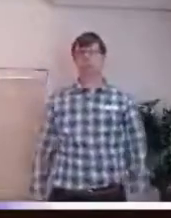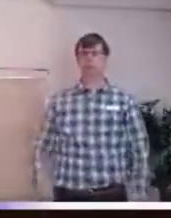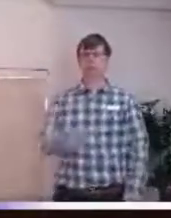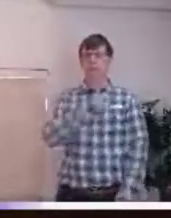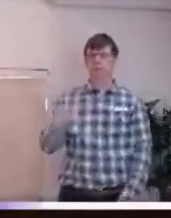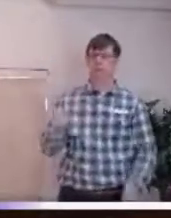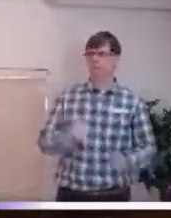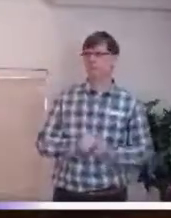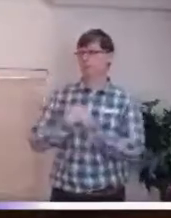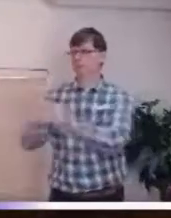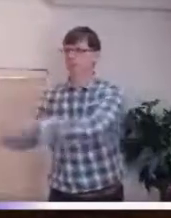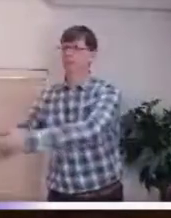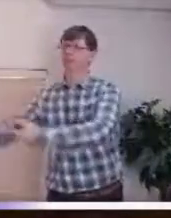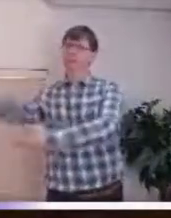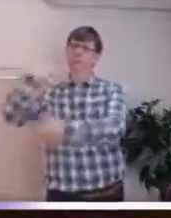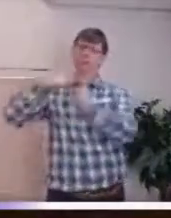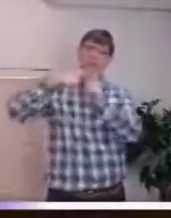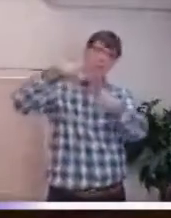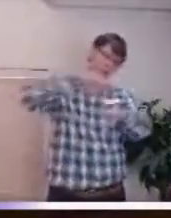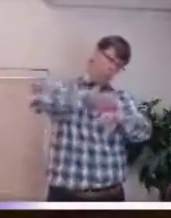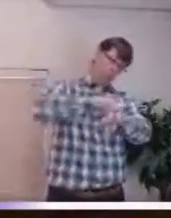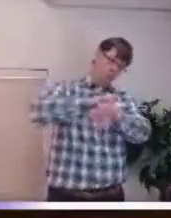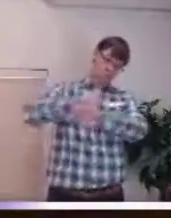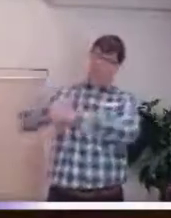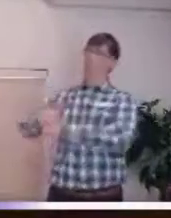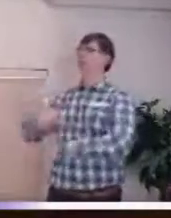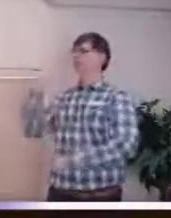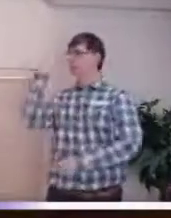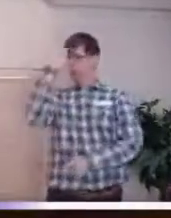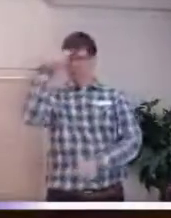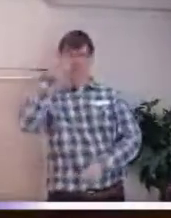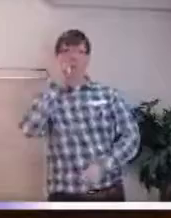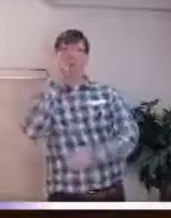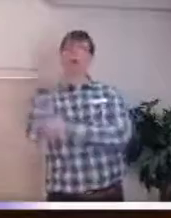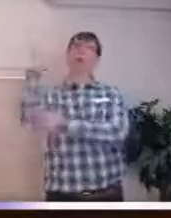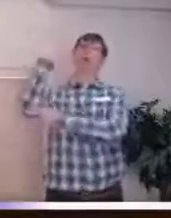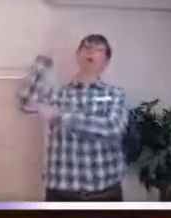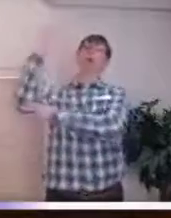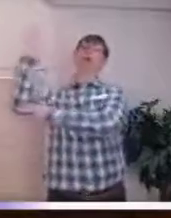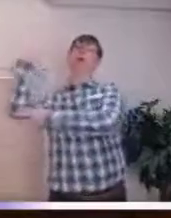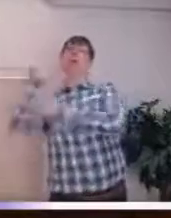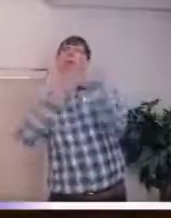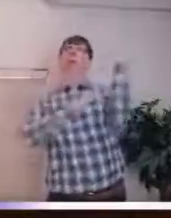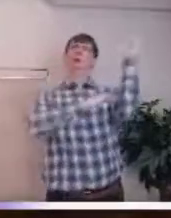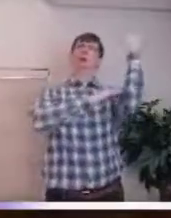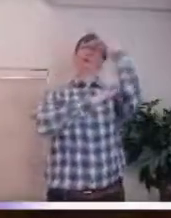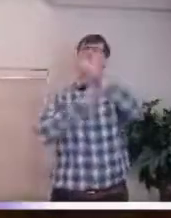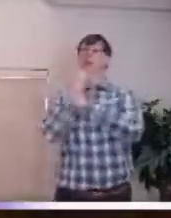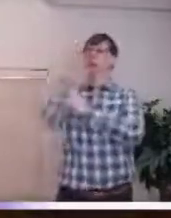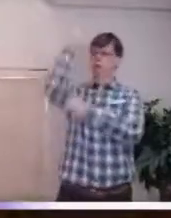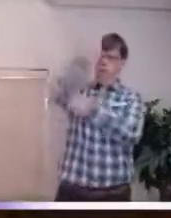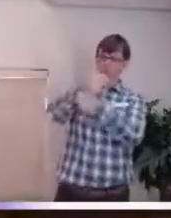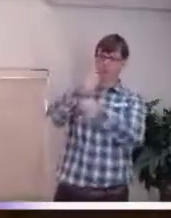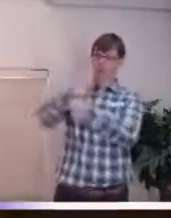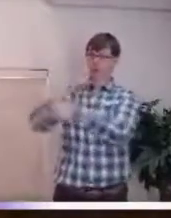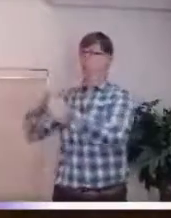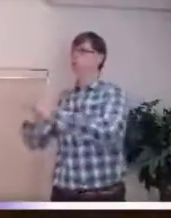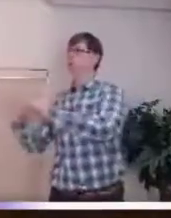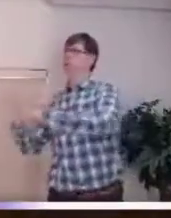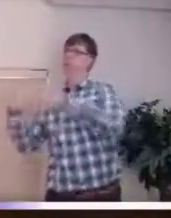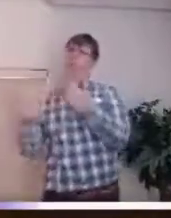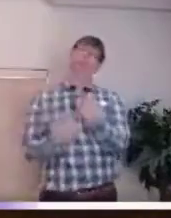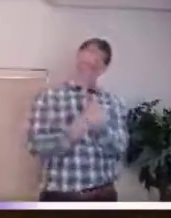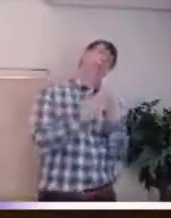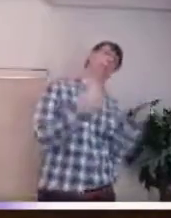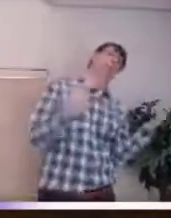And going into nature and looking at trees and rocks and grass and all that